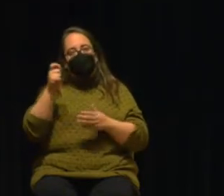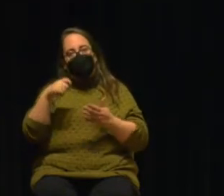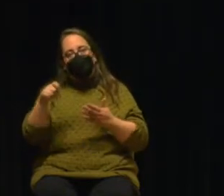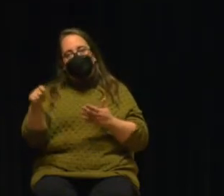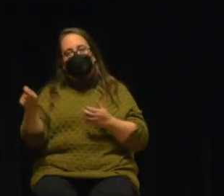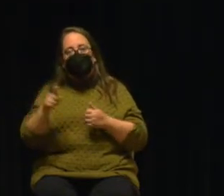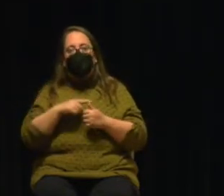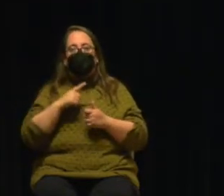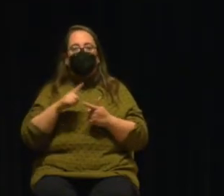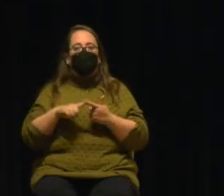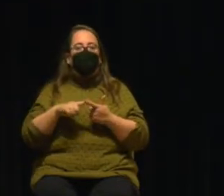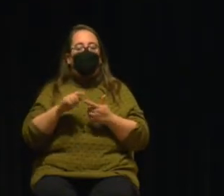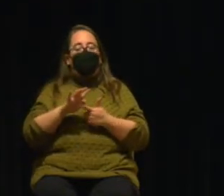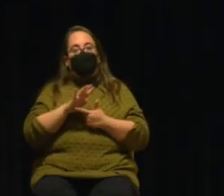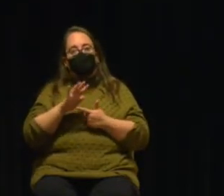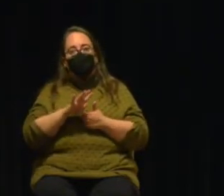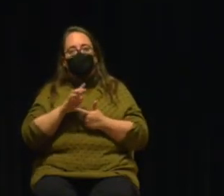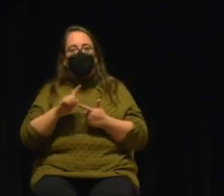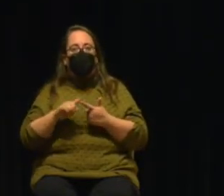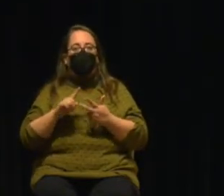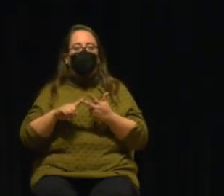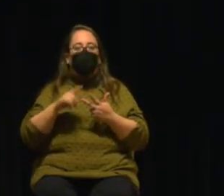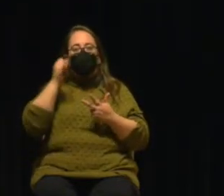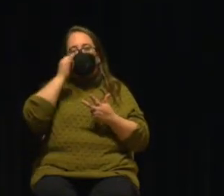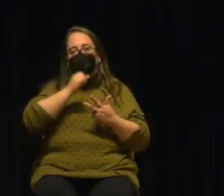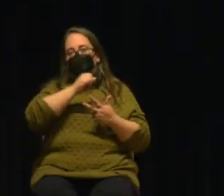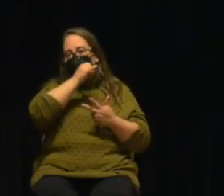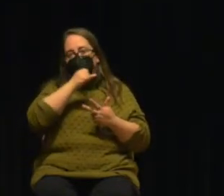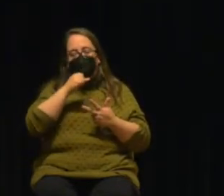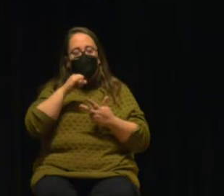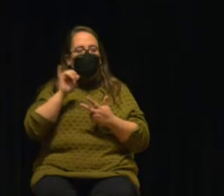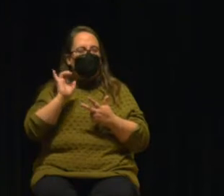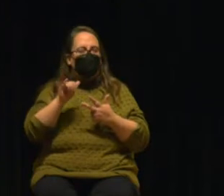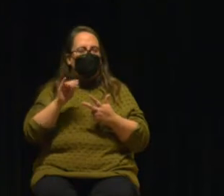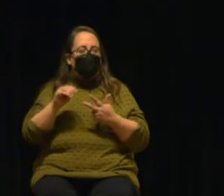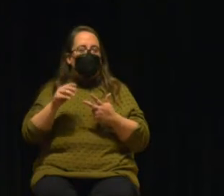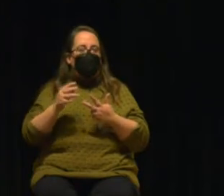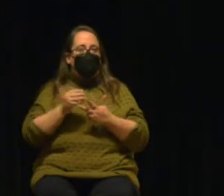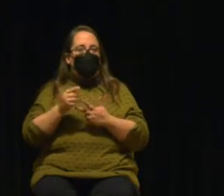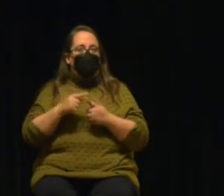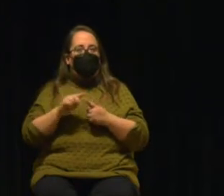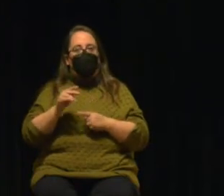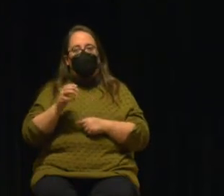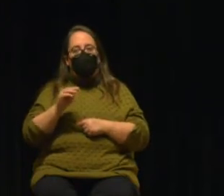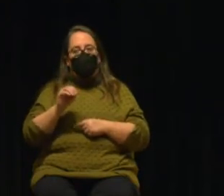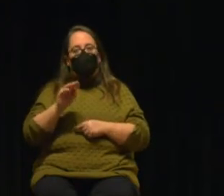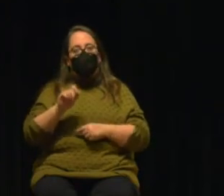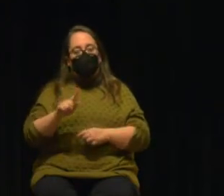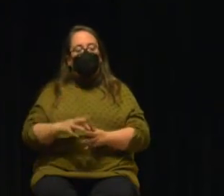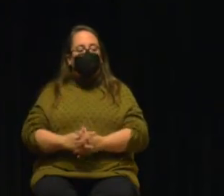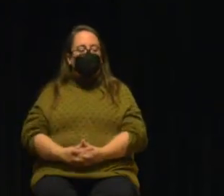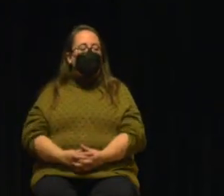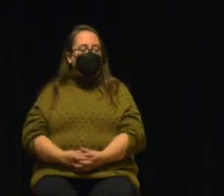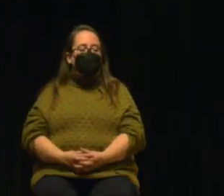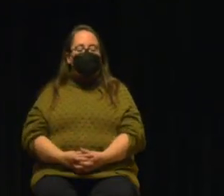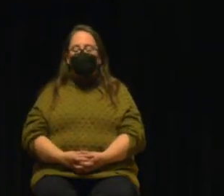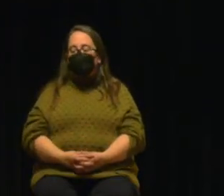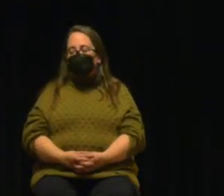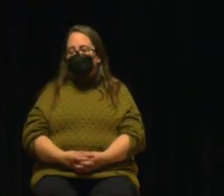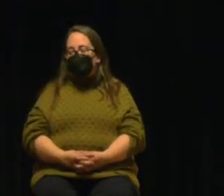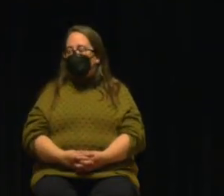or they needed writing paper or shaving implements or things like that, they would buy it from William Still.